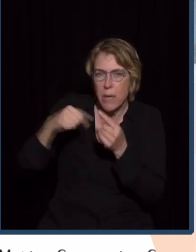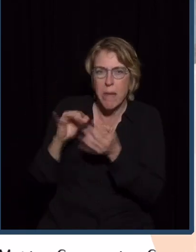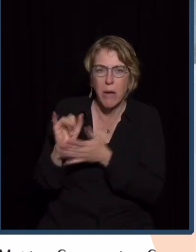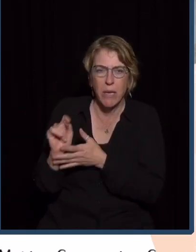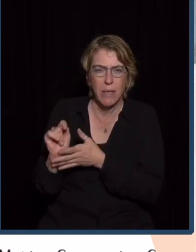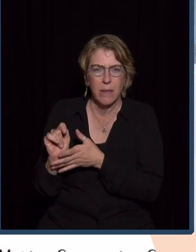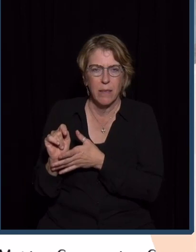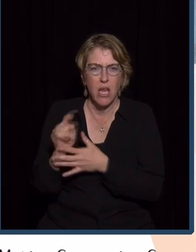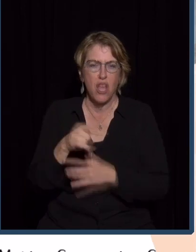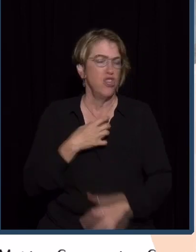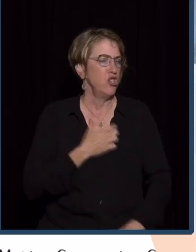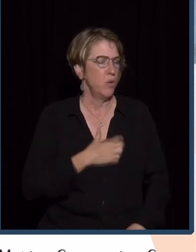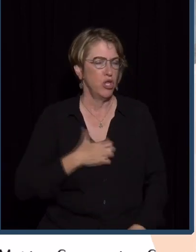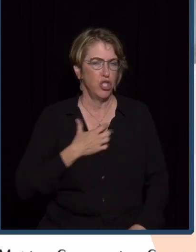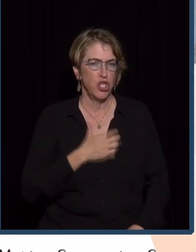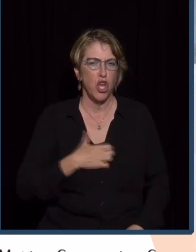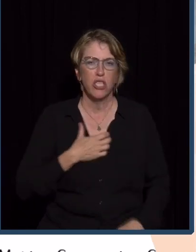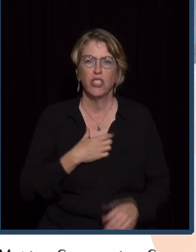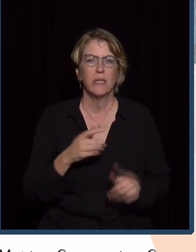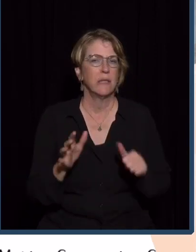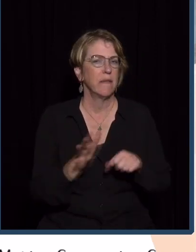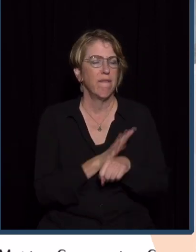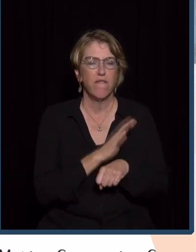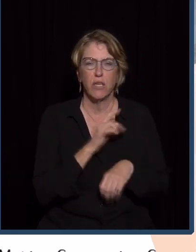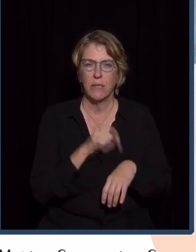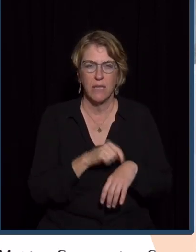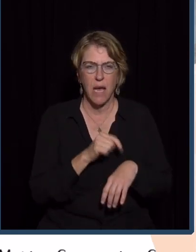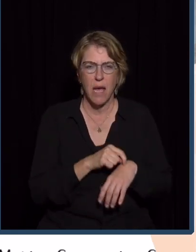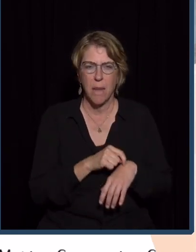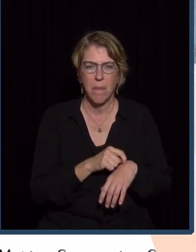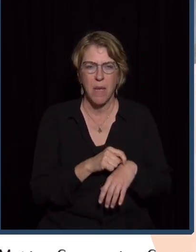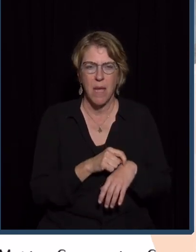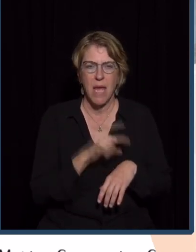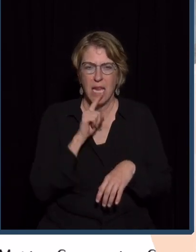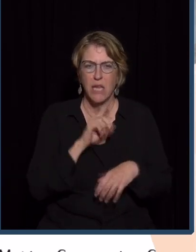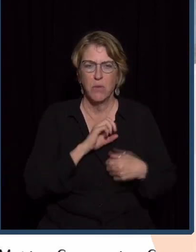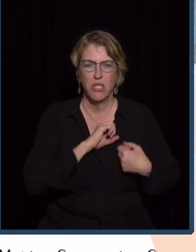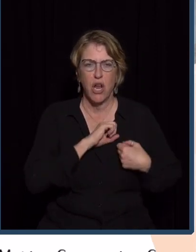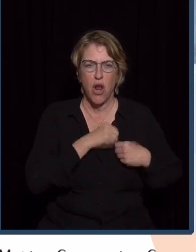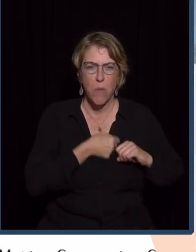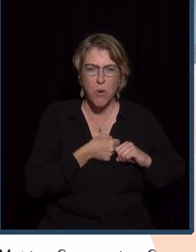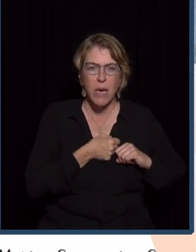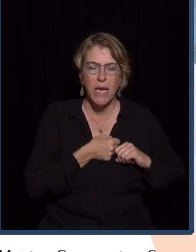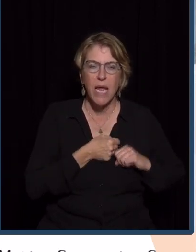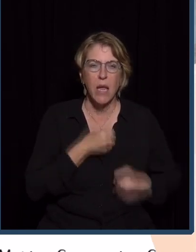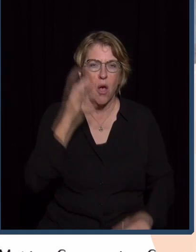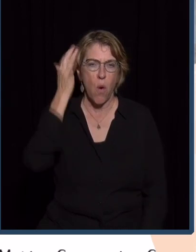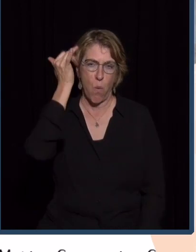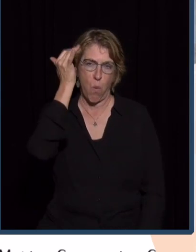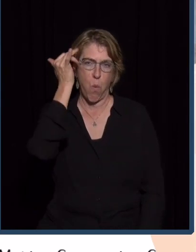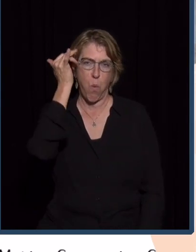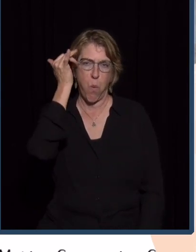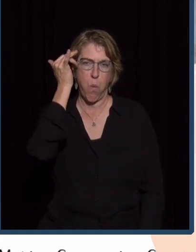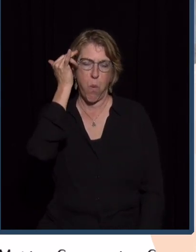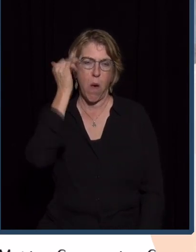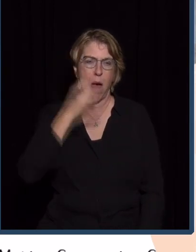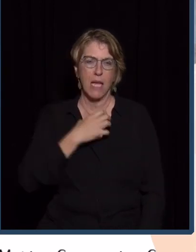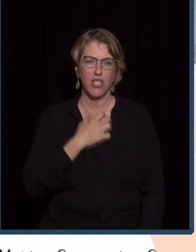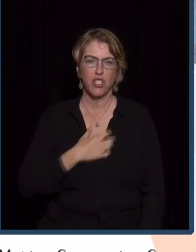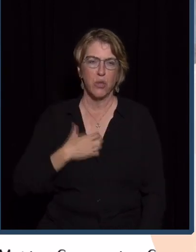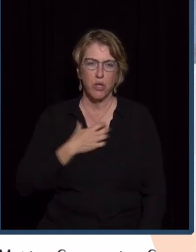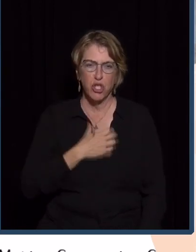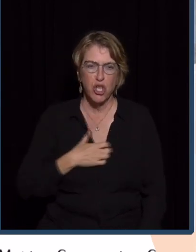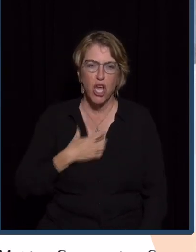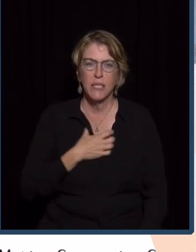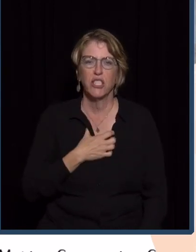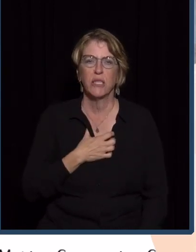was nauseous the entire time. And it was a little heartbreaking to find out later on that one of the reasons she was so nauseous, or the